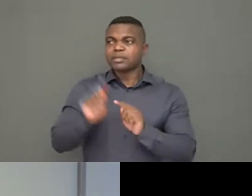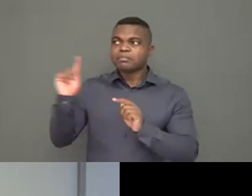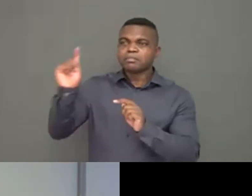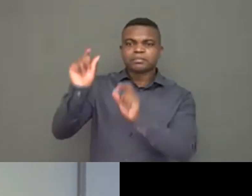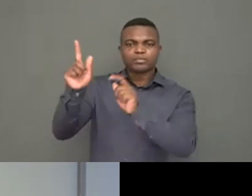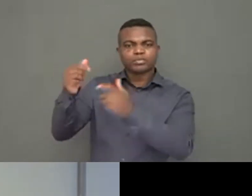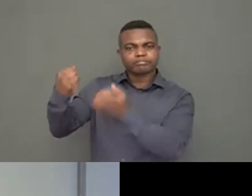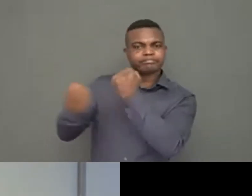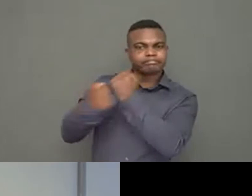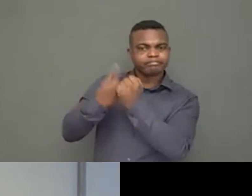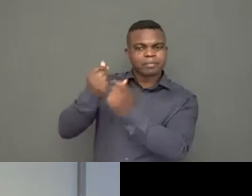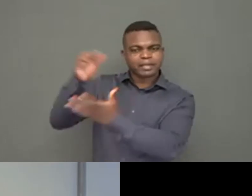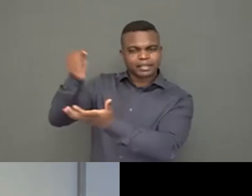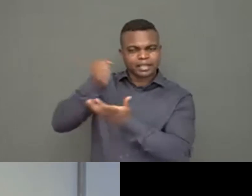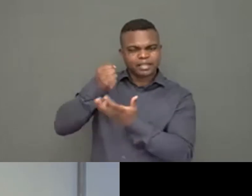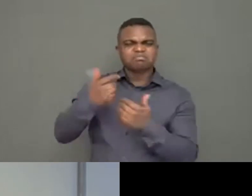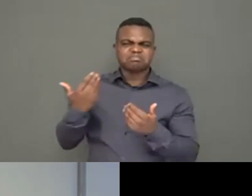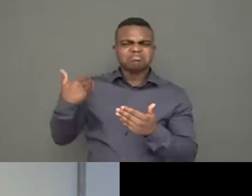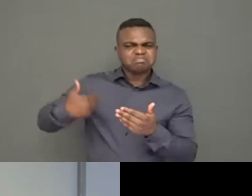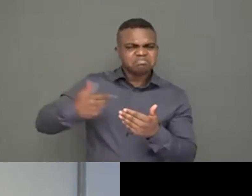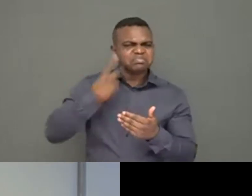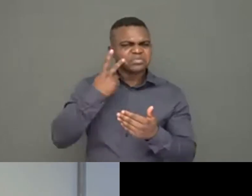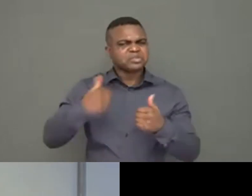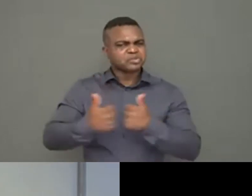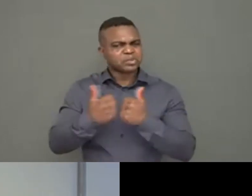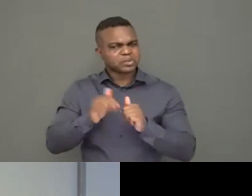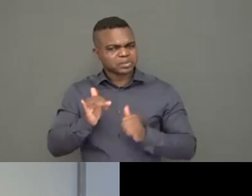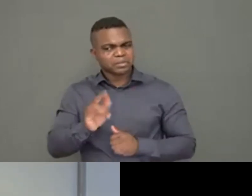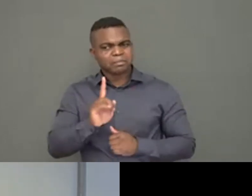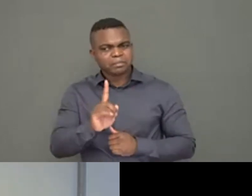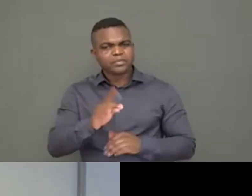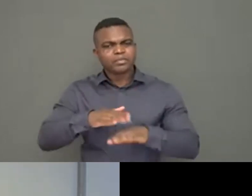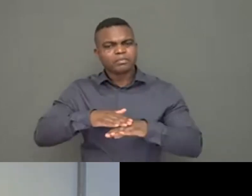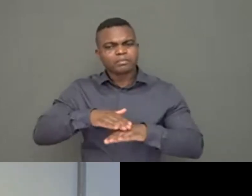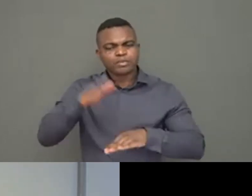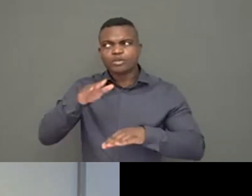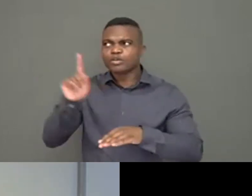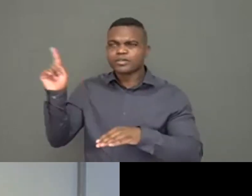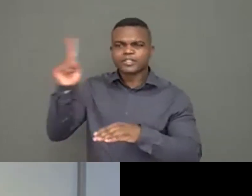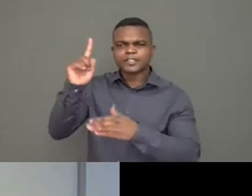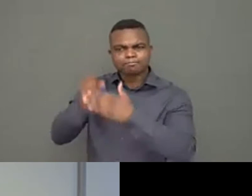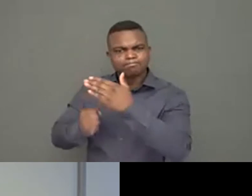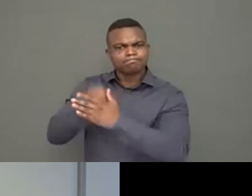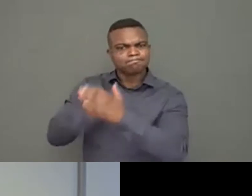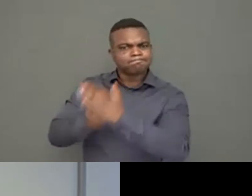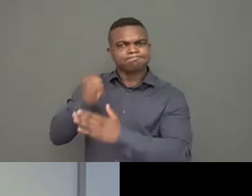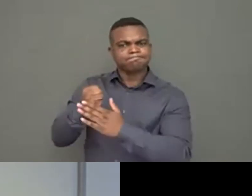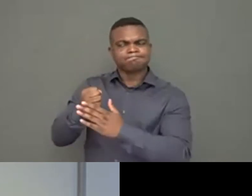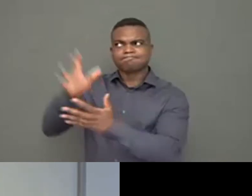the importance of inclusion in everything that we do and that they do. And for us, it's only the